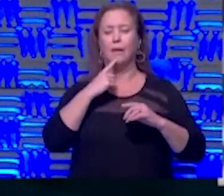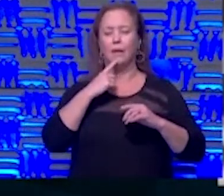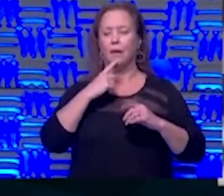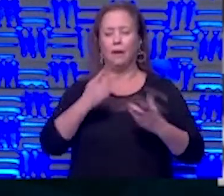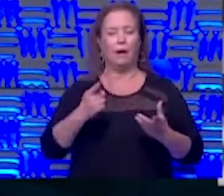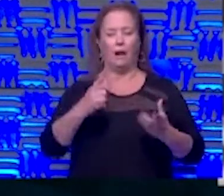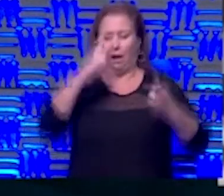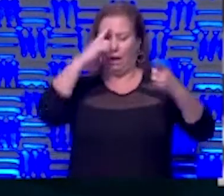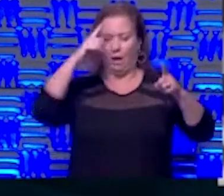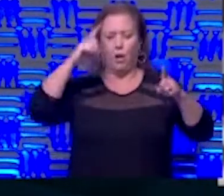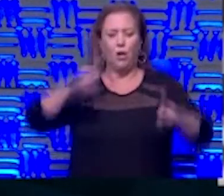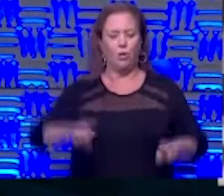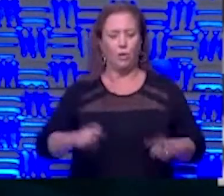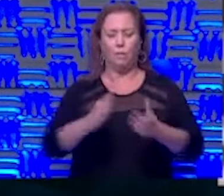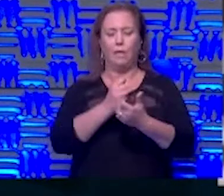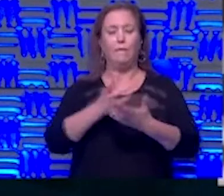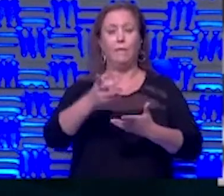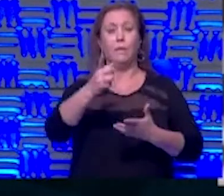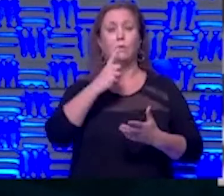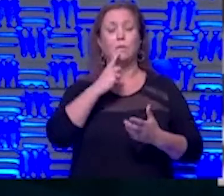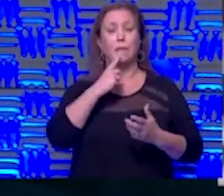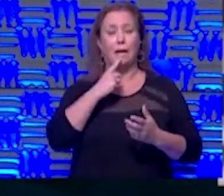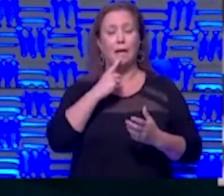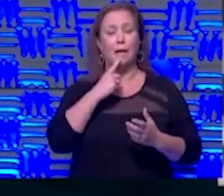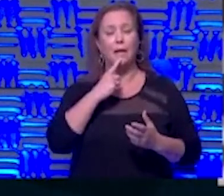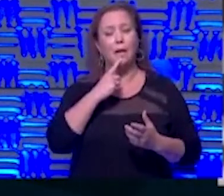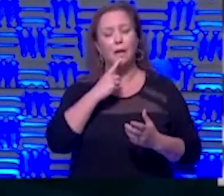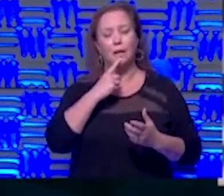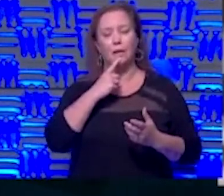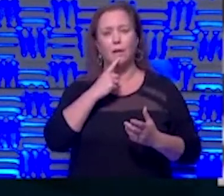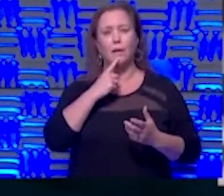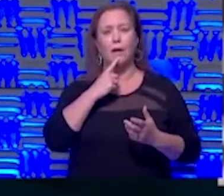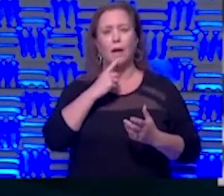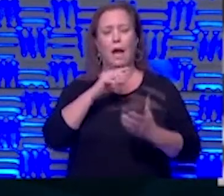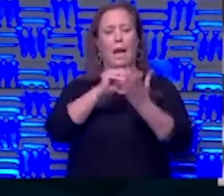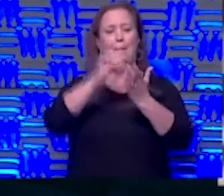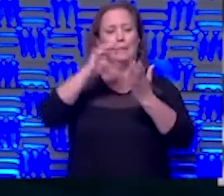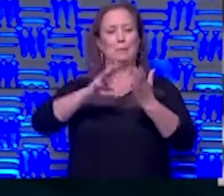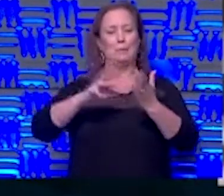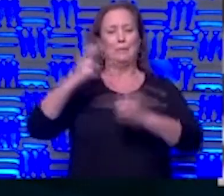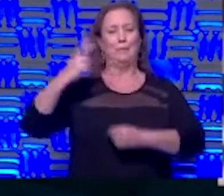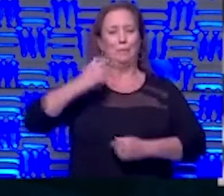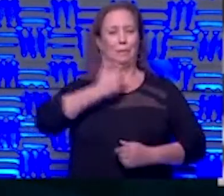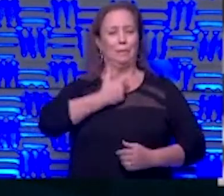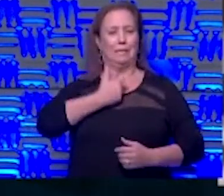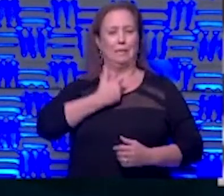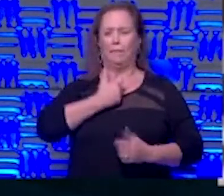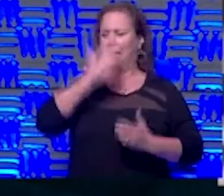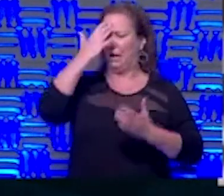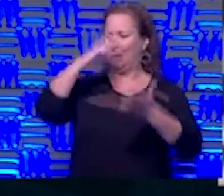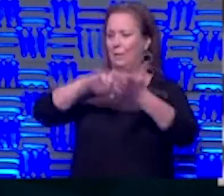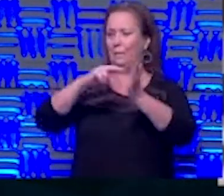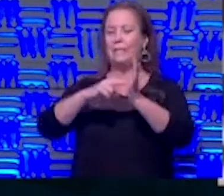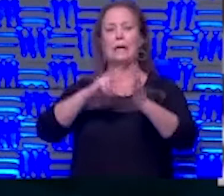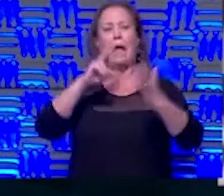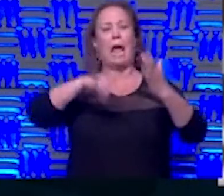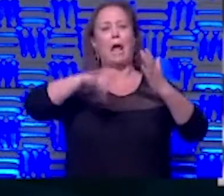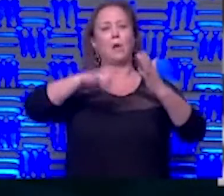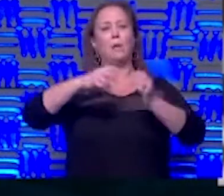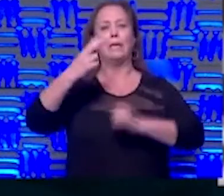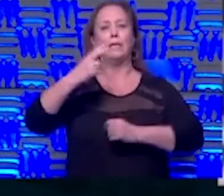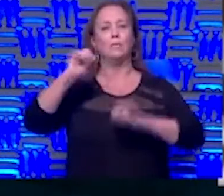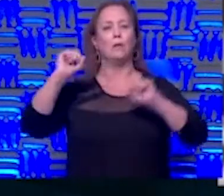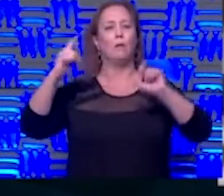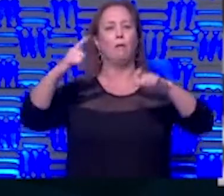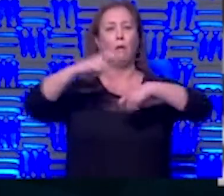find not true. And I'm a student of history. I don't know what that means. I read history all the